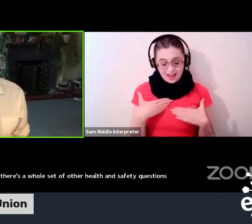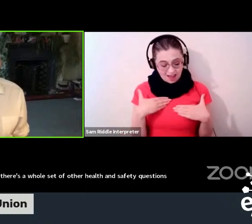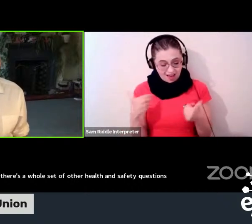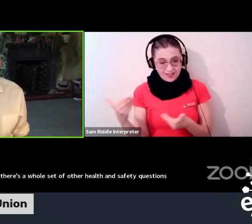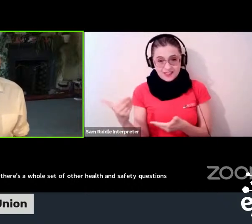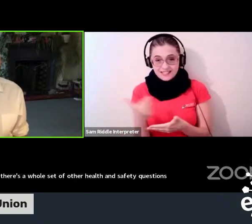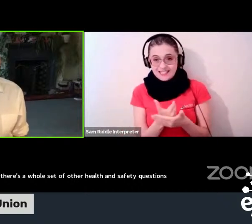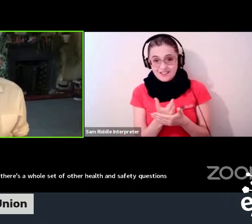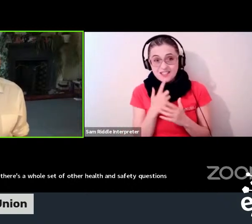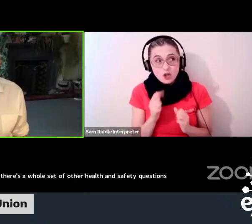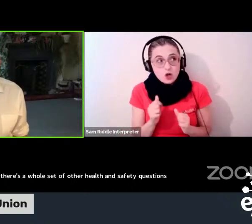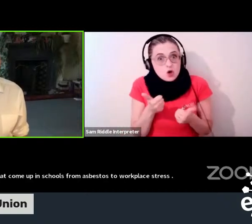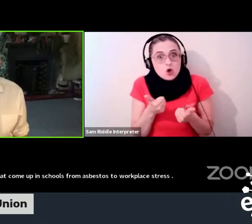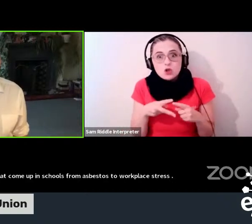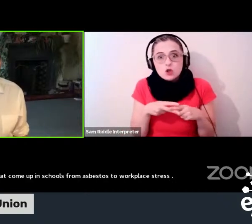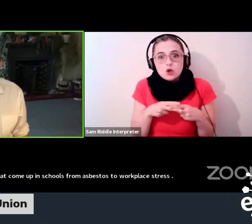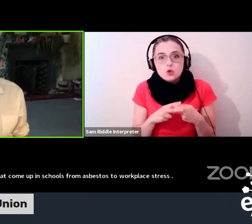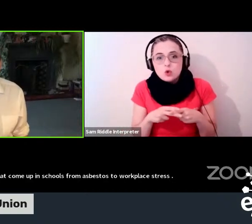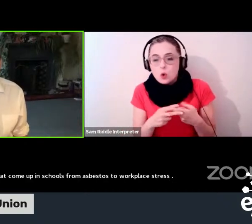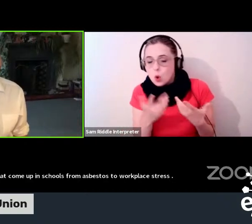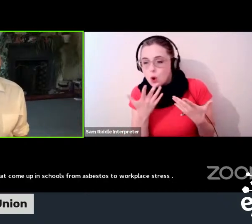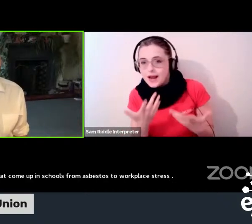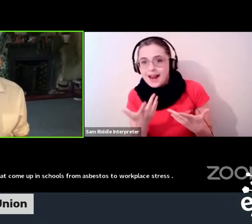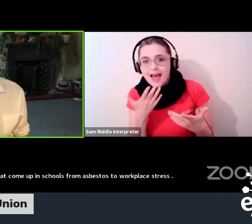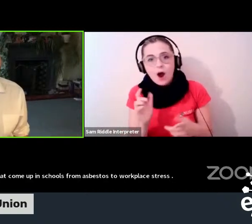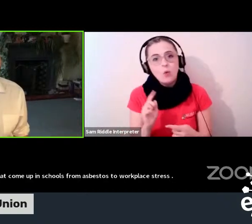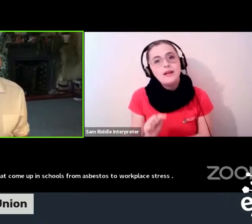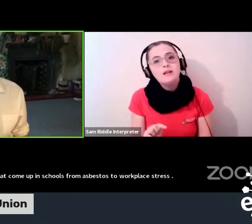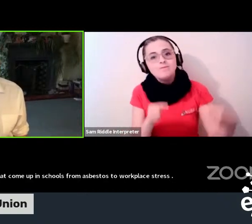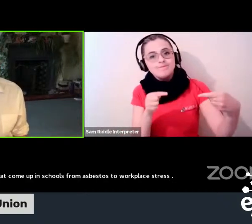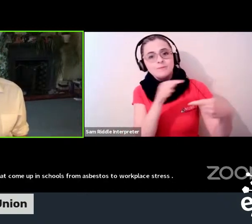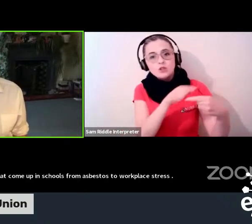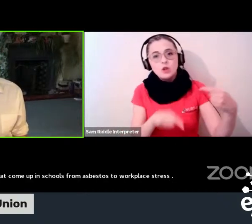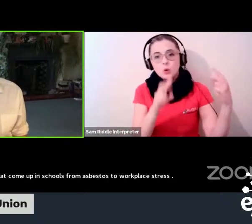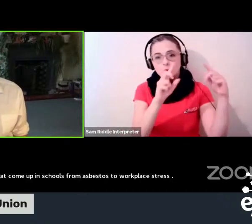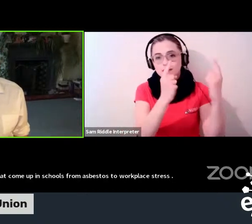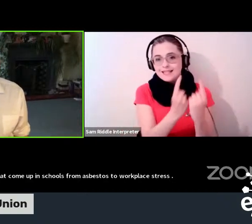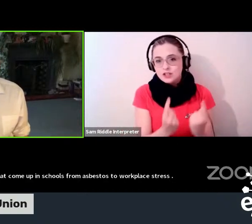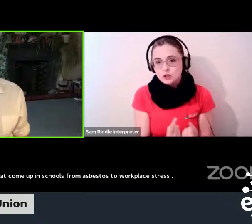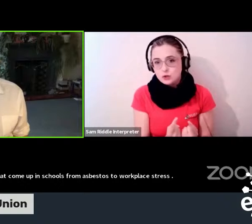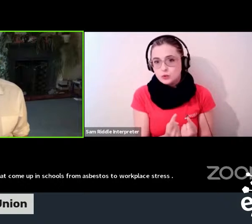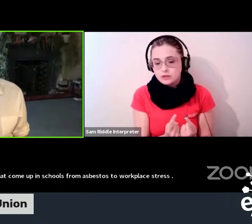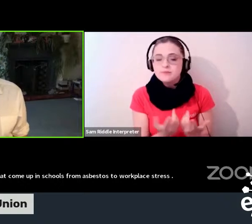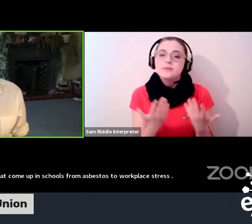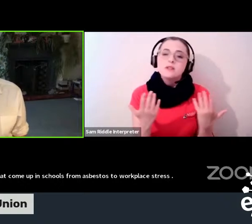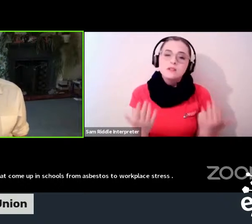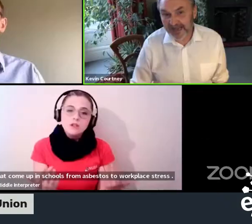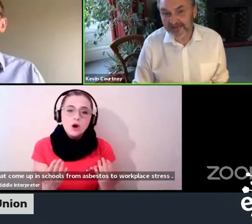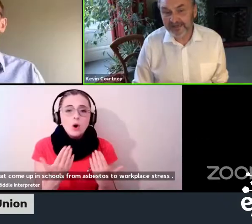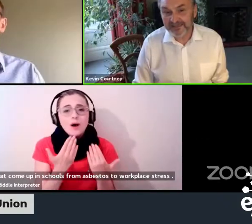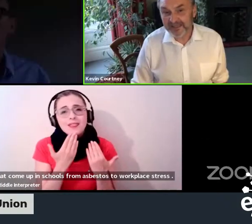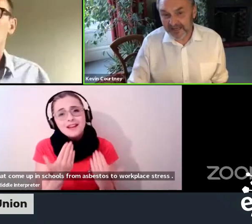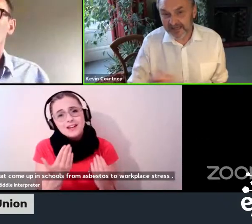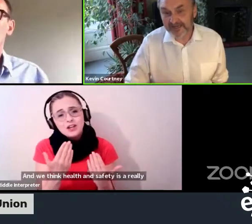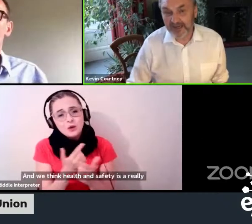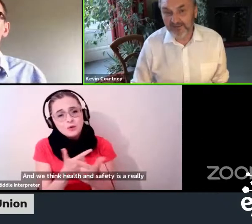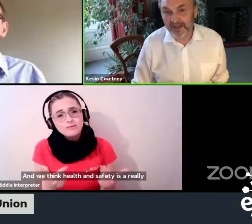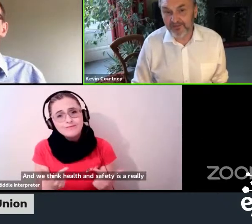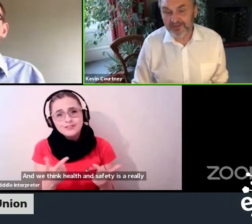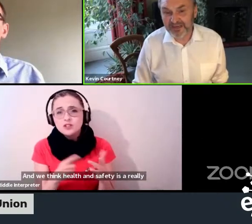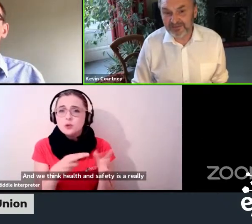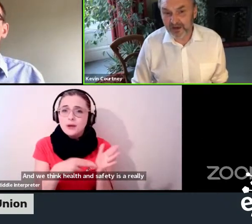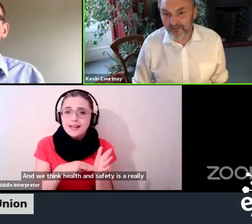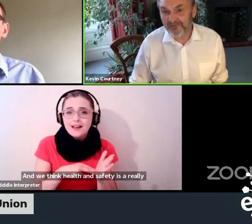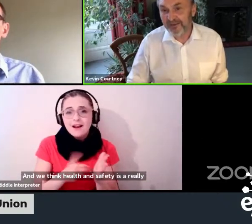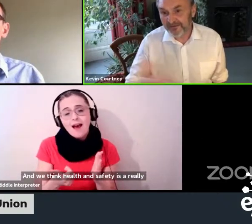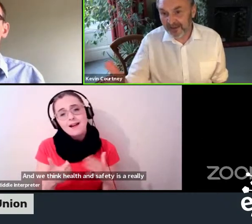valuable tool in the armory of the union and its members at workplaces. So thank you very much again to Ian and the